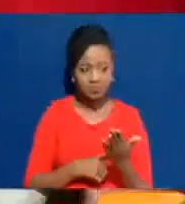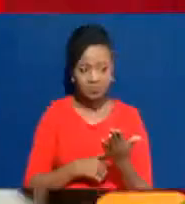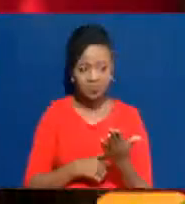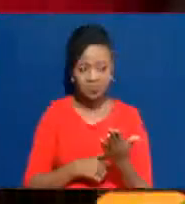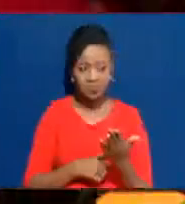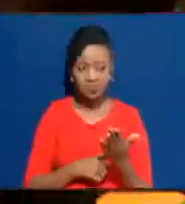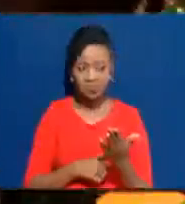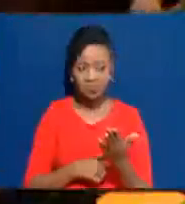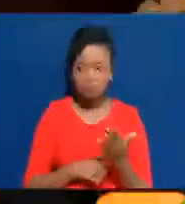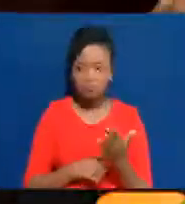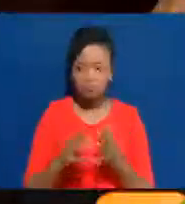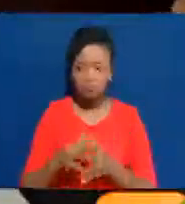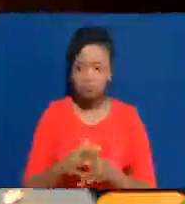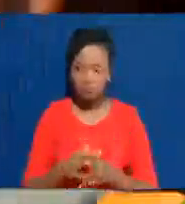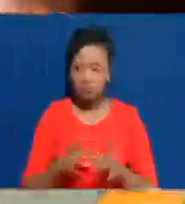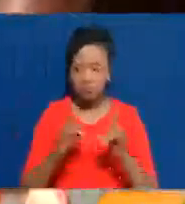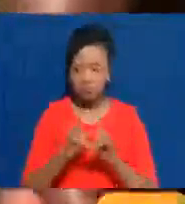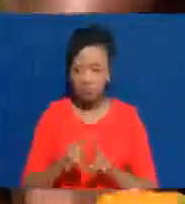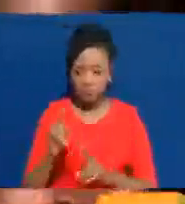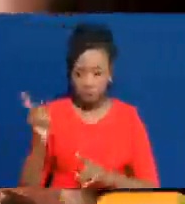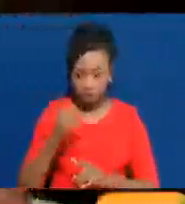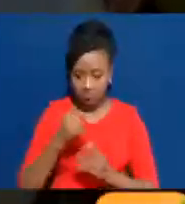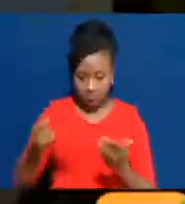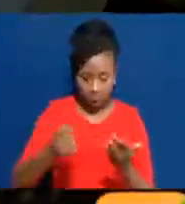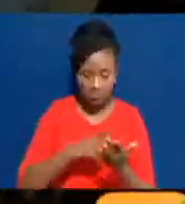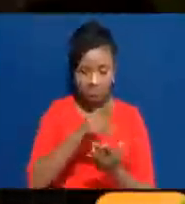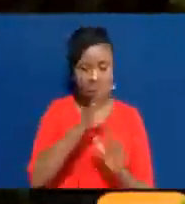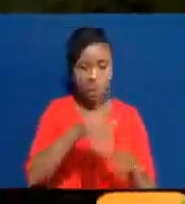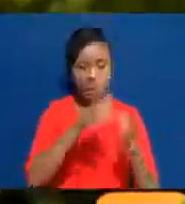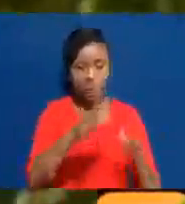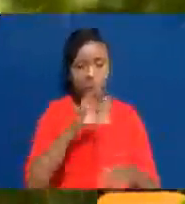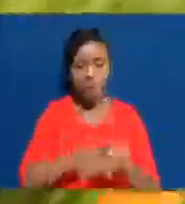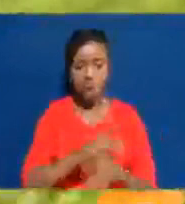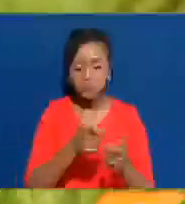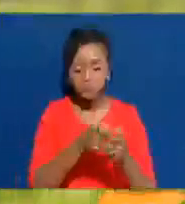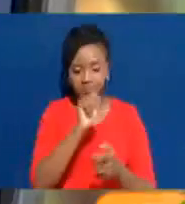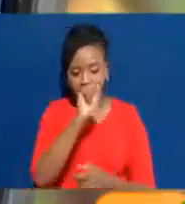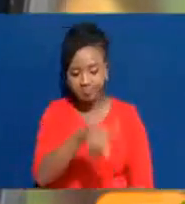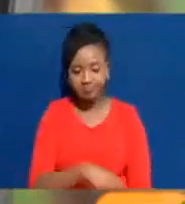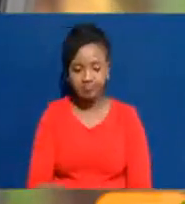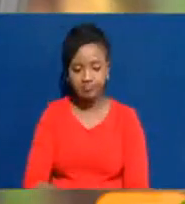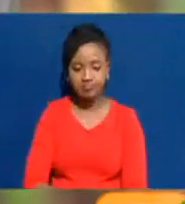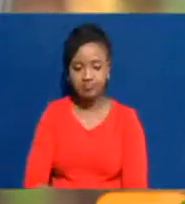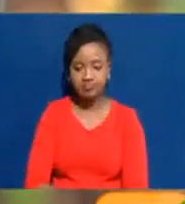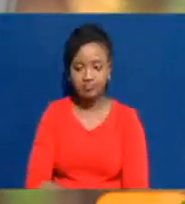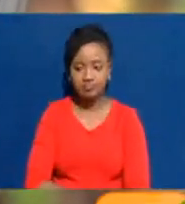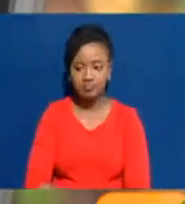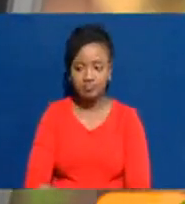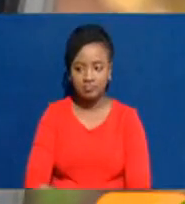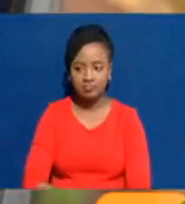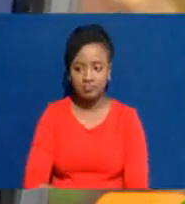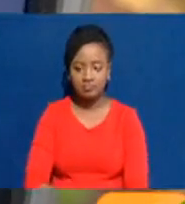data. Ninaituma. Ikimaliza tu kutuma mkulima anapata message kwa simu yake giving him or